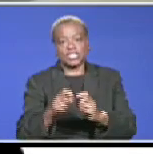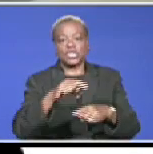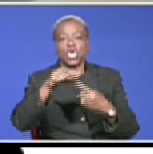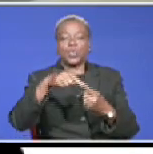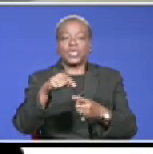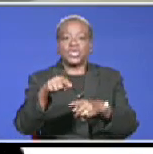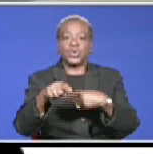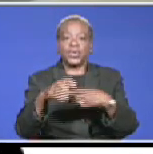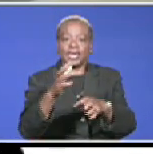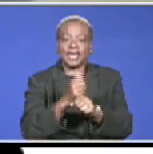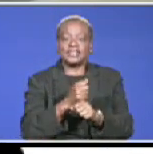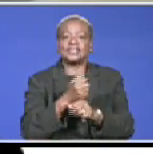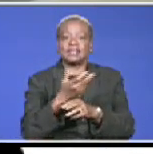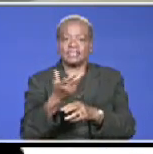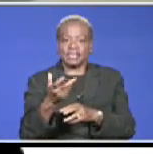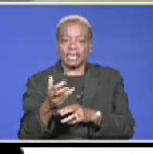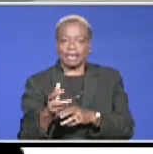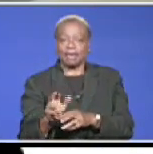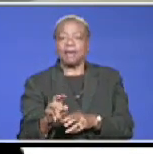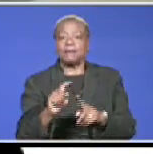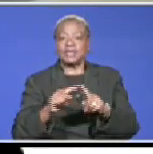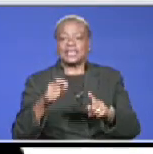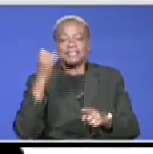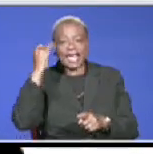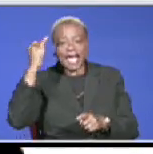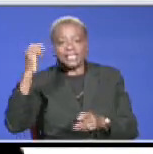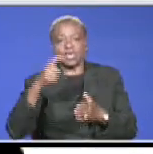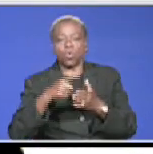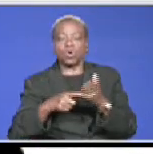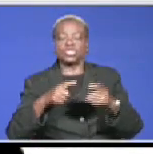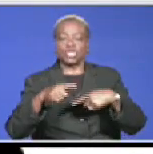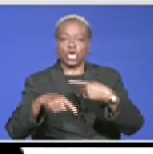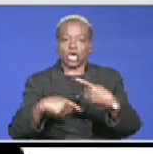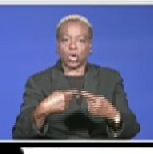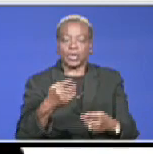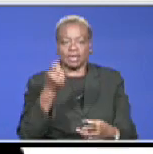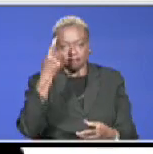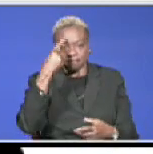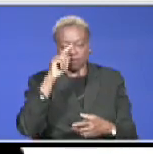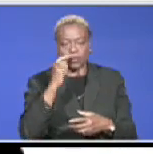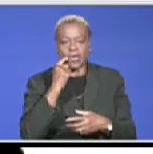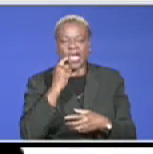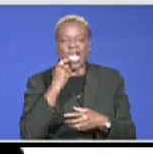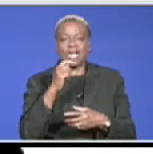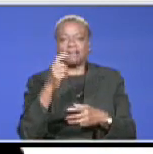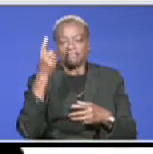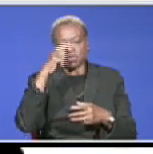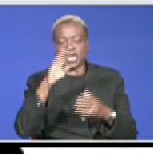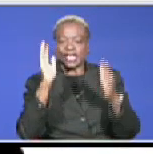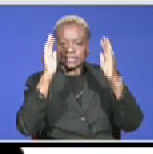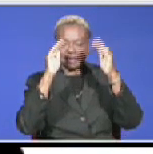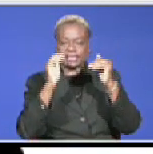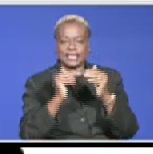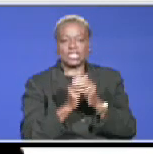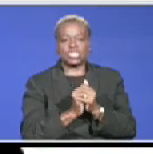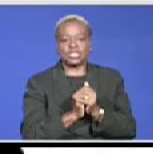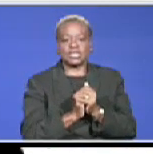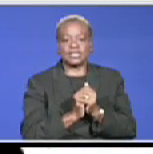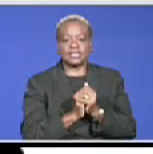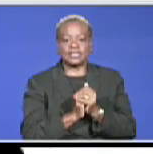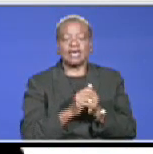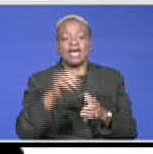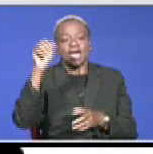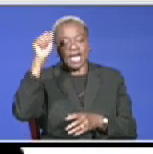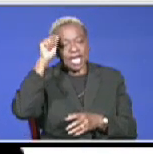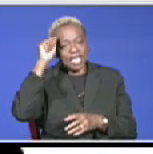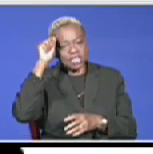what you're going for, with it being realistic expectations. But now back to that viral video. As it turns out, Andre doesn't